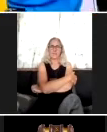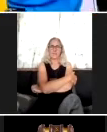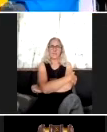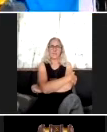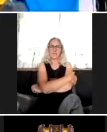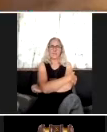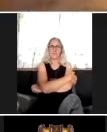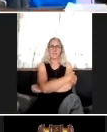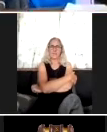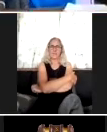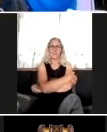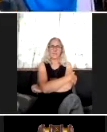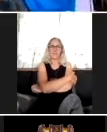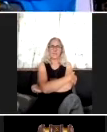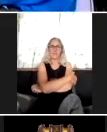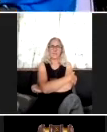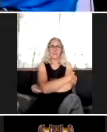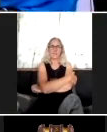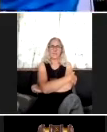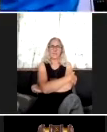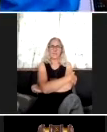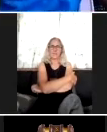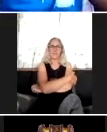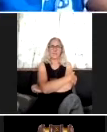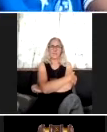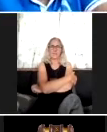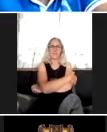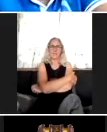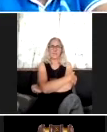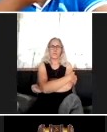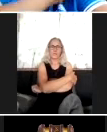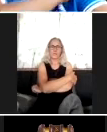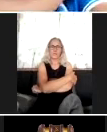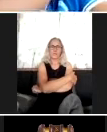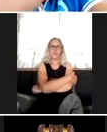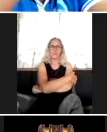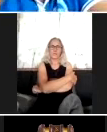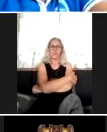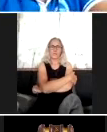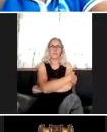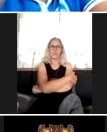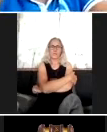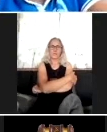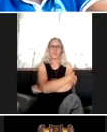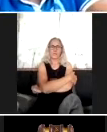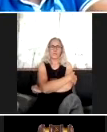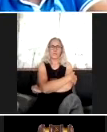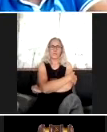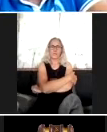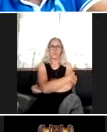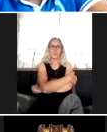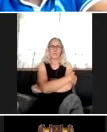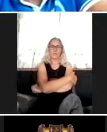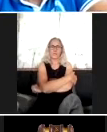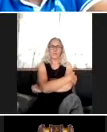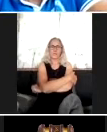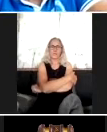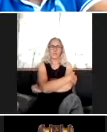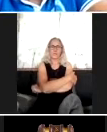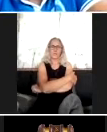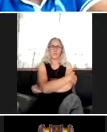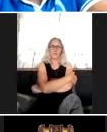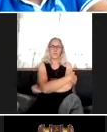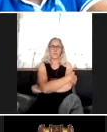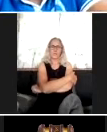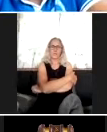How did they know they're supposed to rule? How does this, even heathens who doesn't believe in God or who